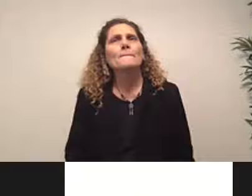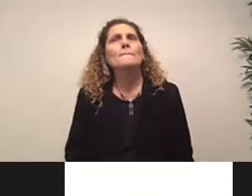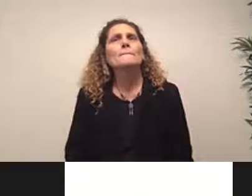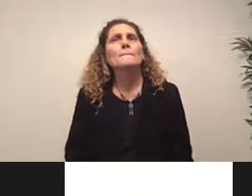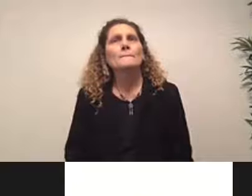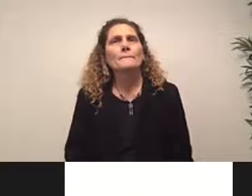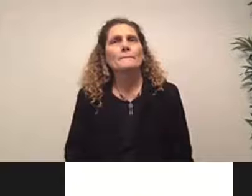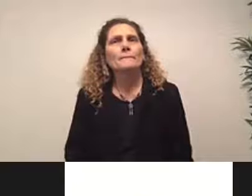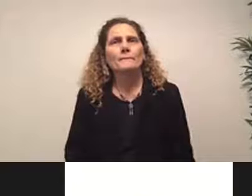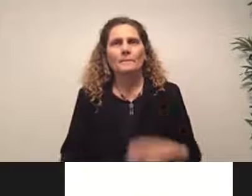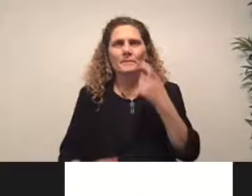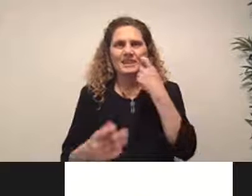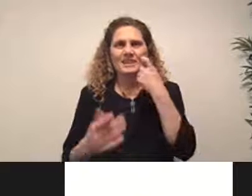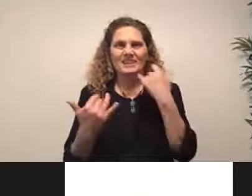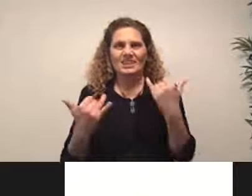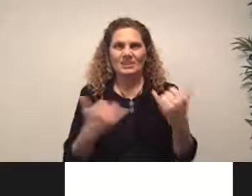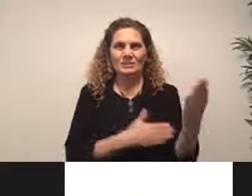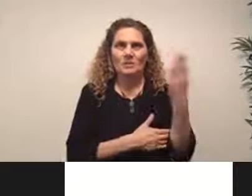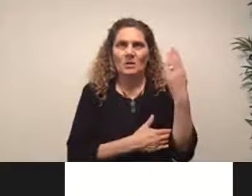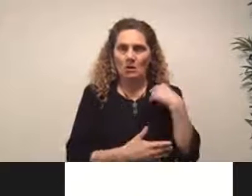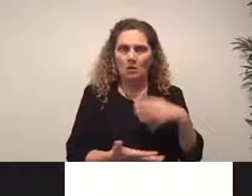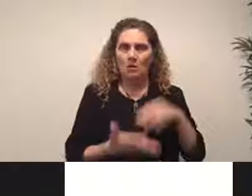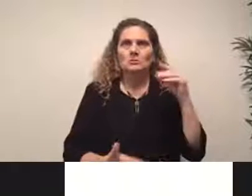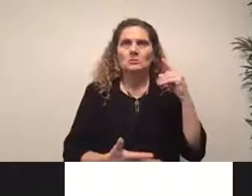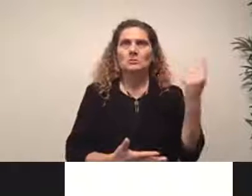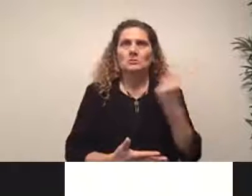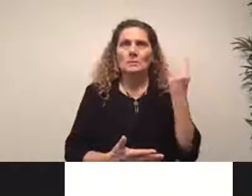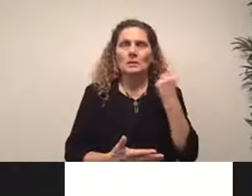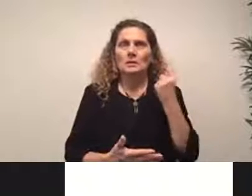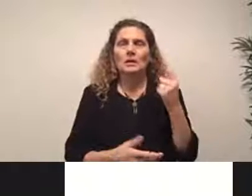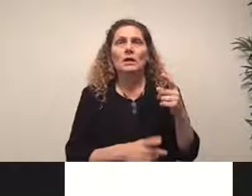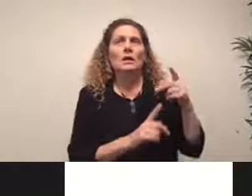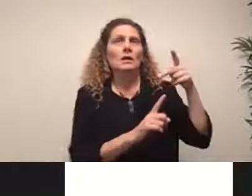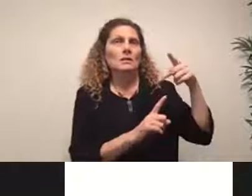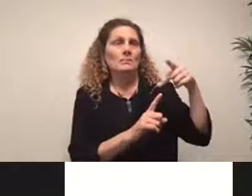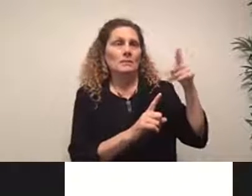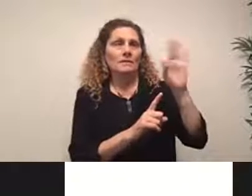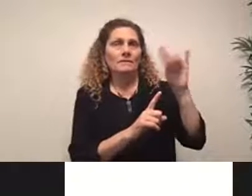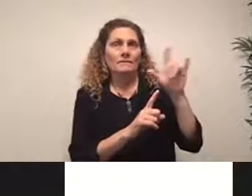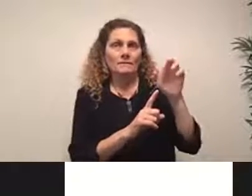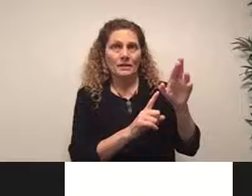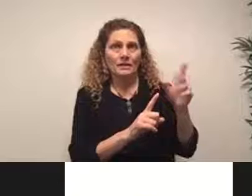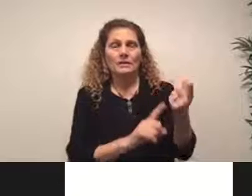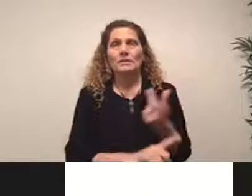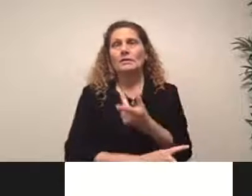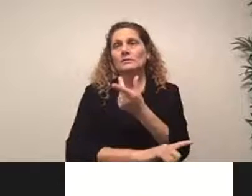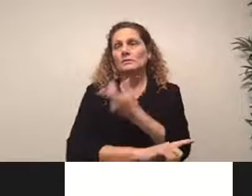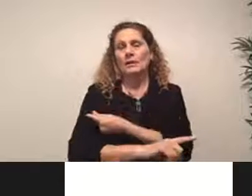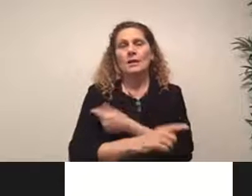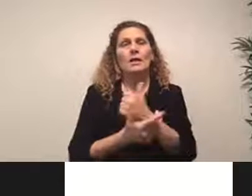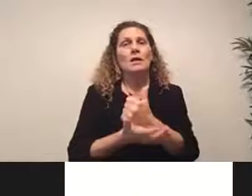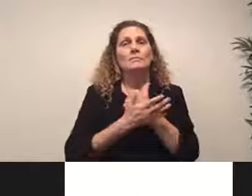getting it. What we don't know at this stage, and I think the testing is continuing, is that if you get the vaccination, the